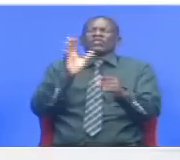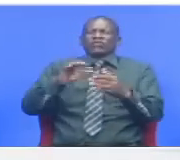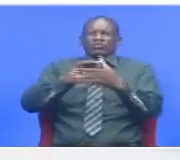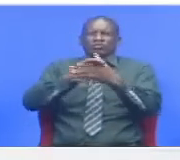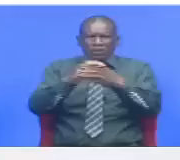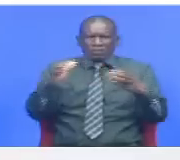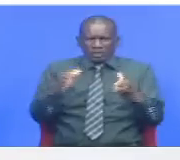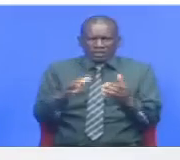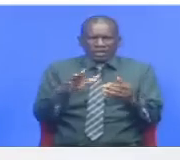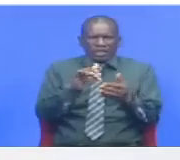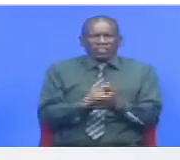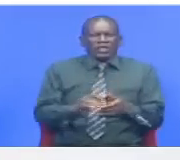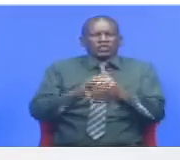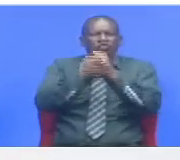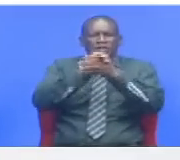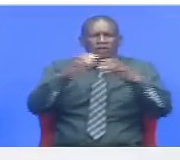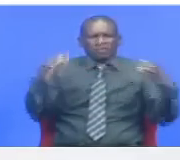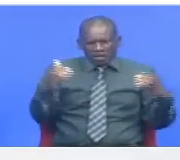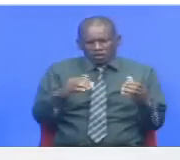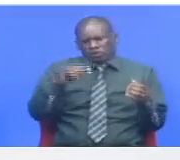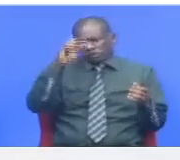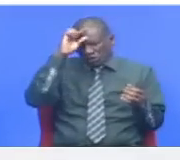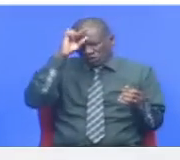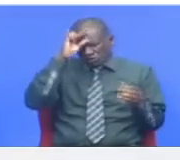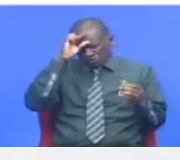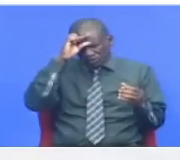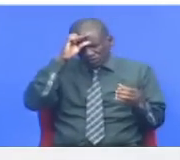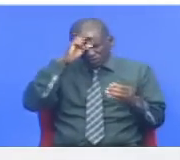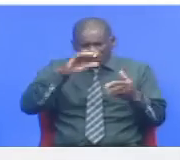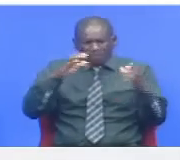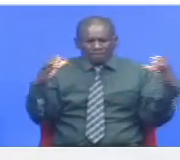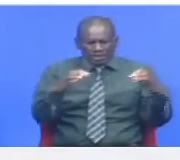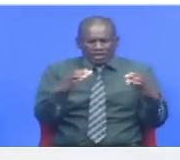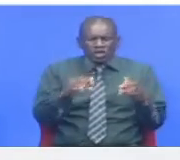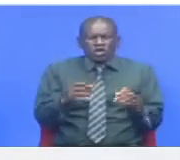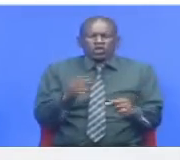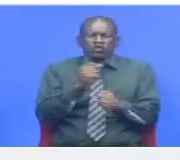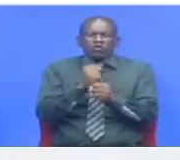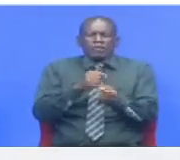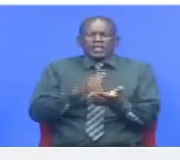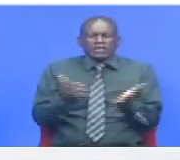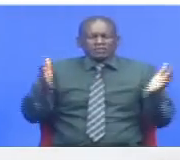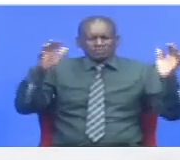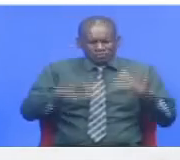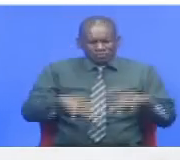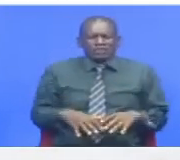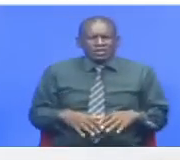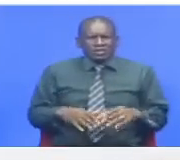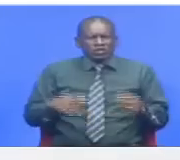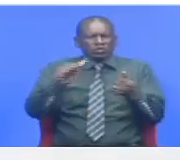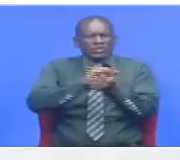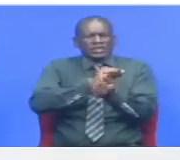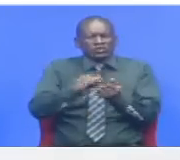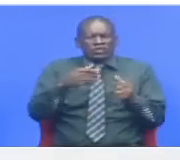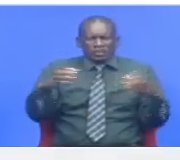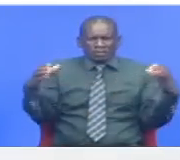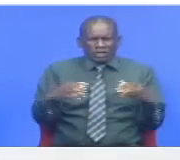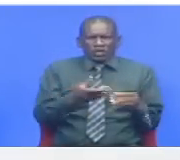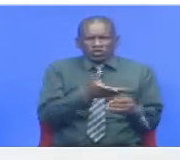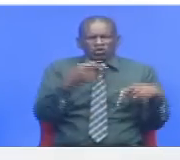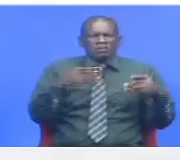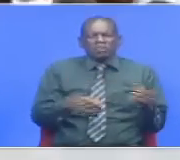Ati chama ilikuwa chama ya serikali. Mukai sambaratisha, mukai kanyaga, mukai haribu. Nini watu